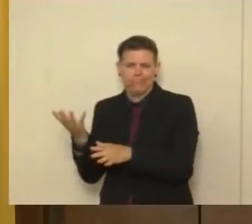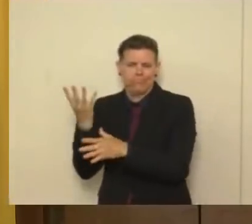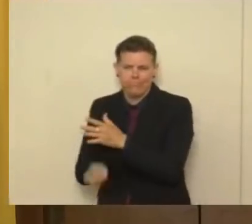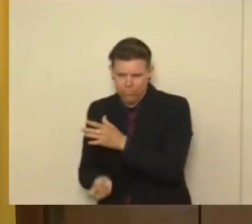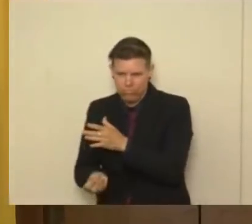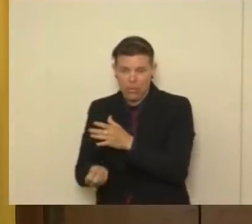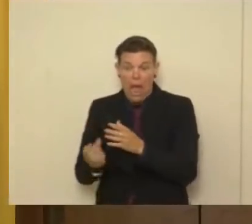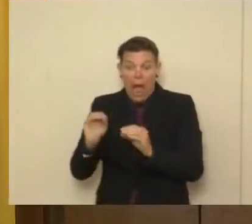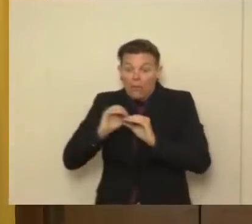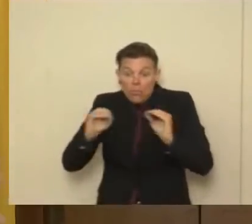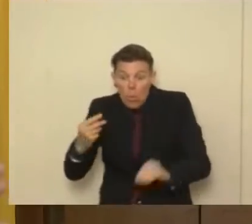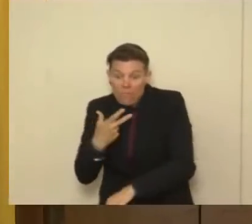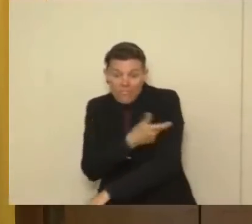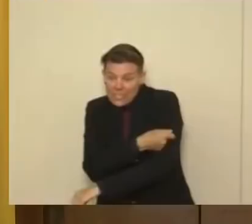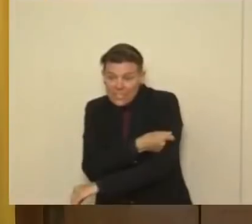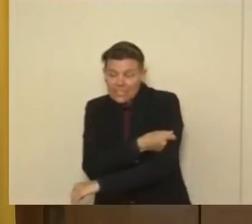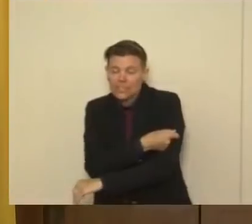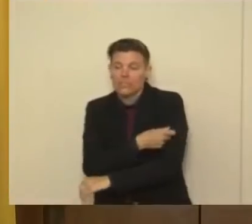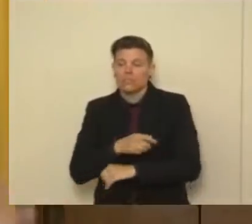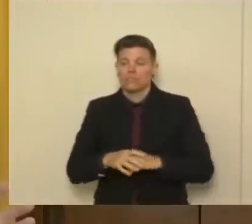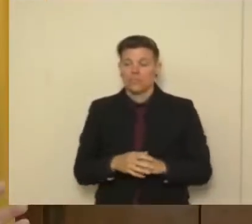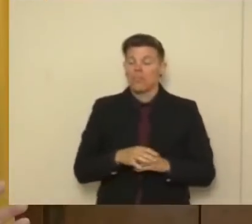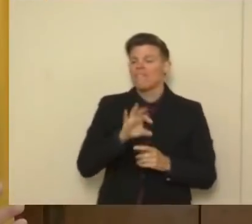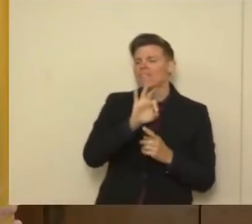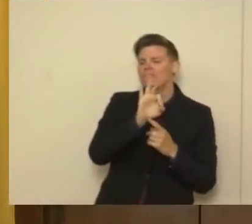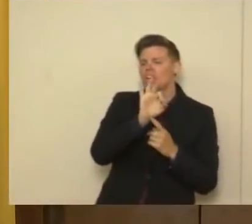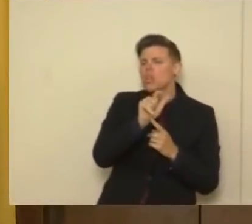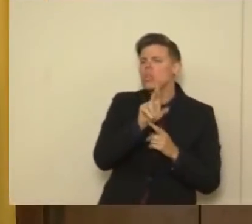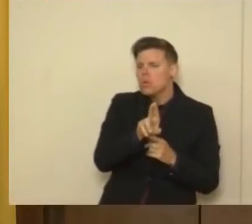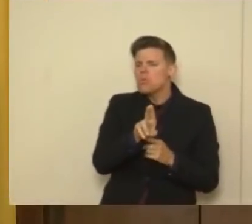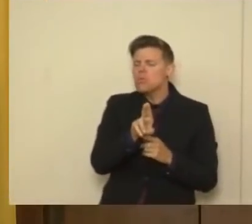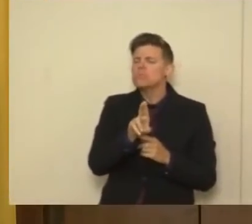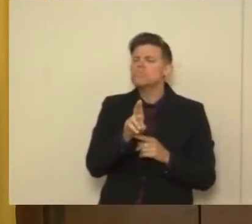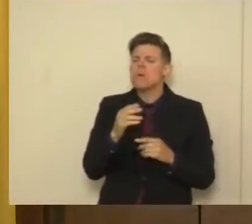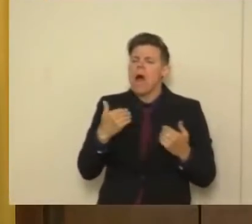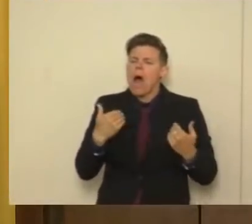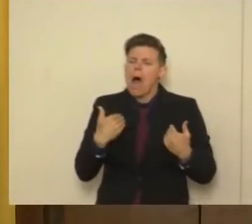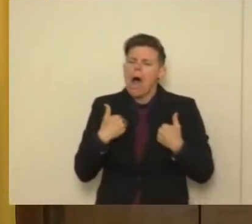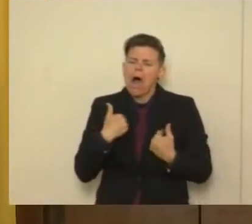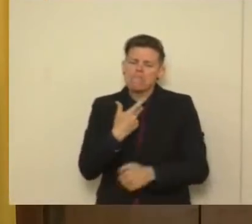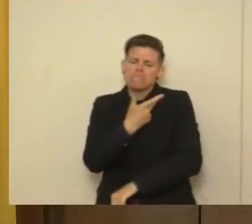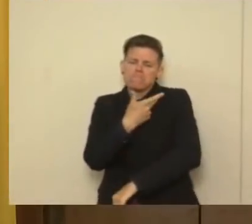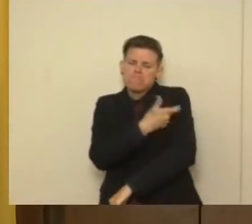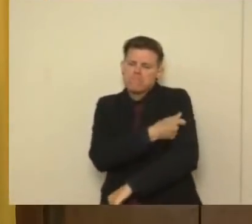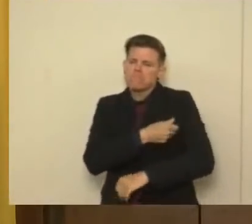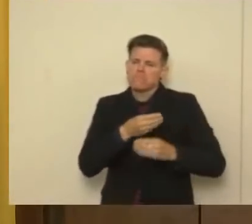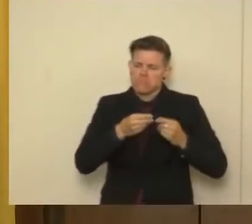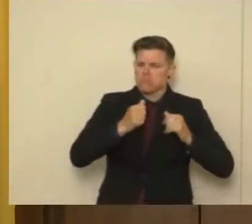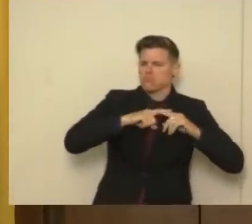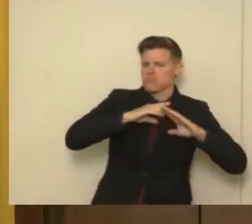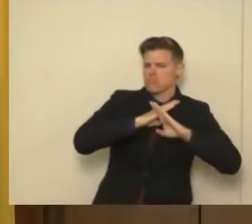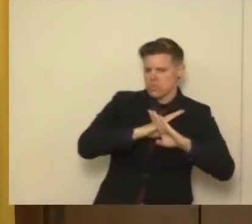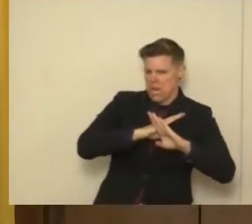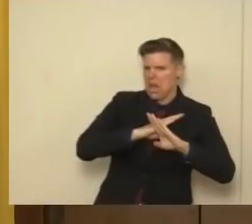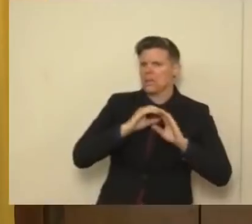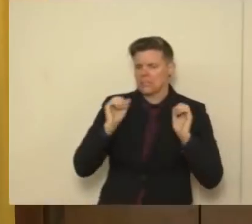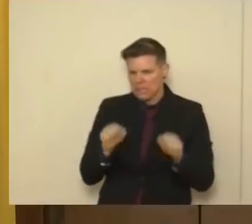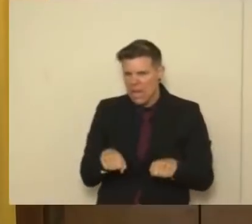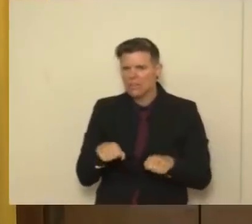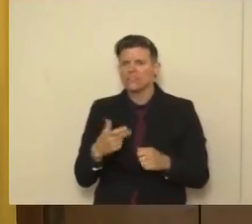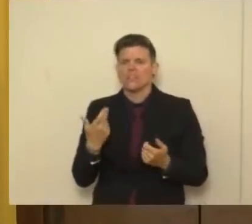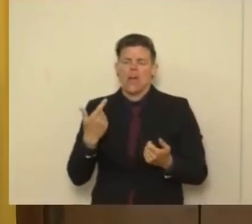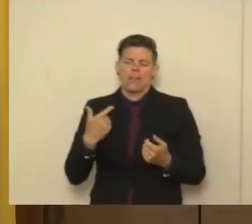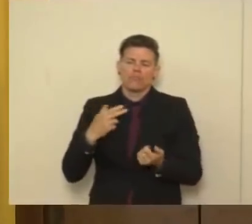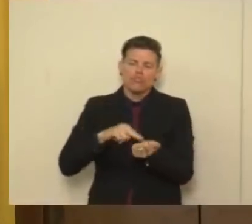Flu, for many strains, a vaccine, so that you can protect nursing home residents, corrections